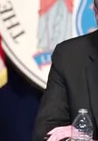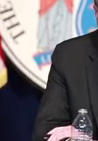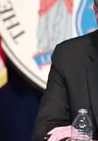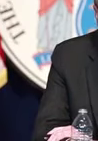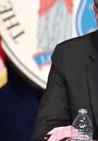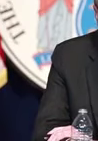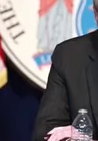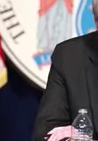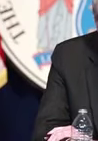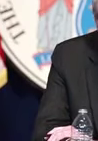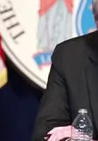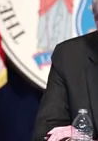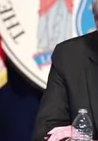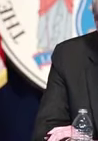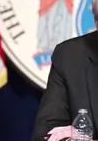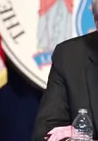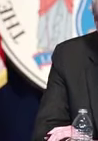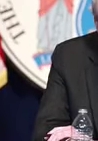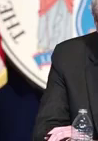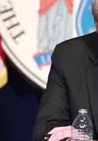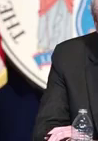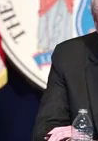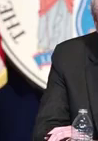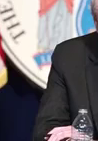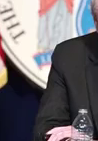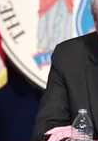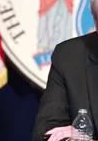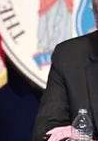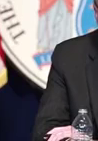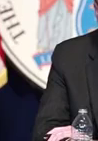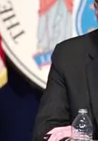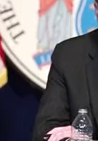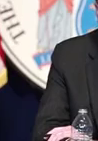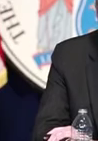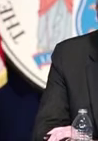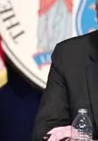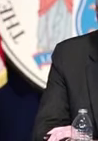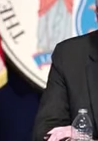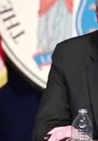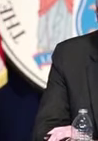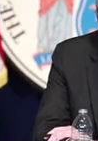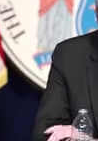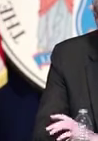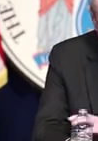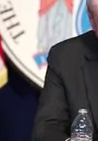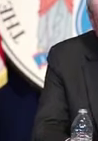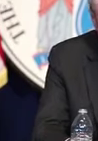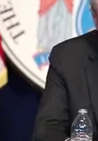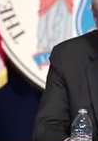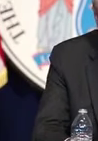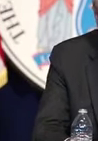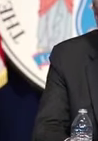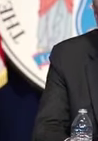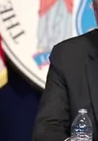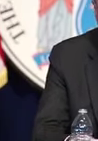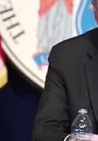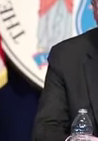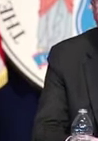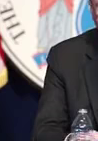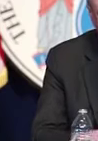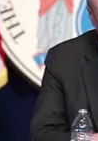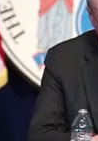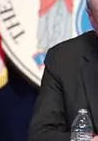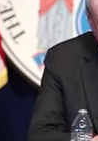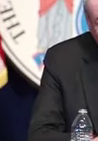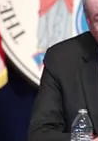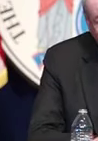lost his uncle to his left in this picture, John Obiji, a Syrian immigrant who became a successful chemical